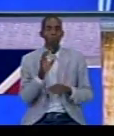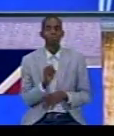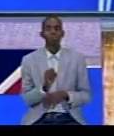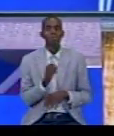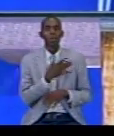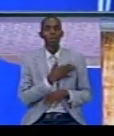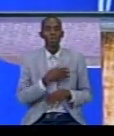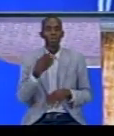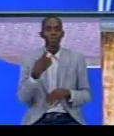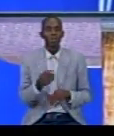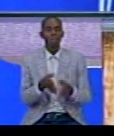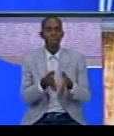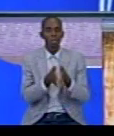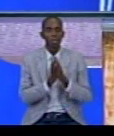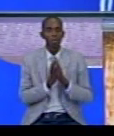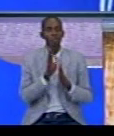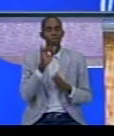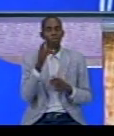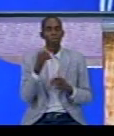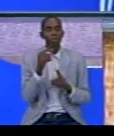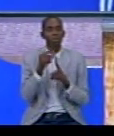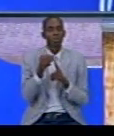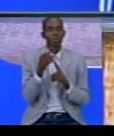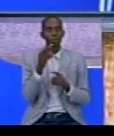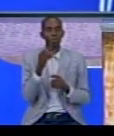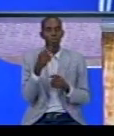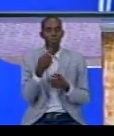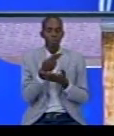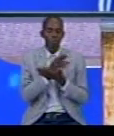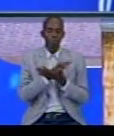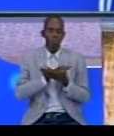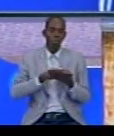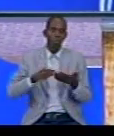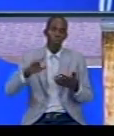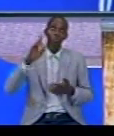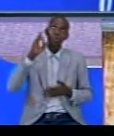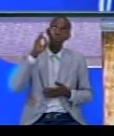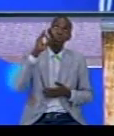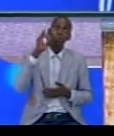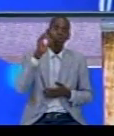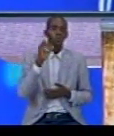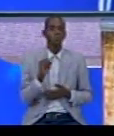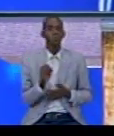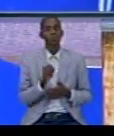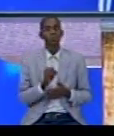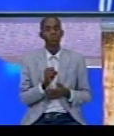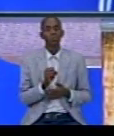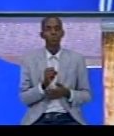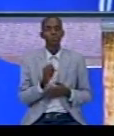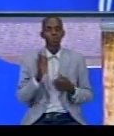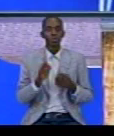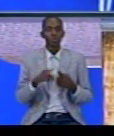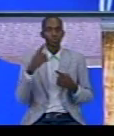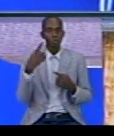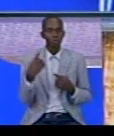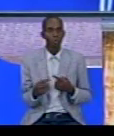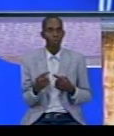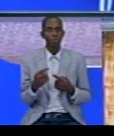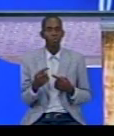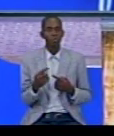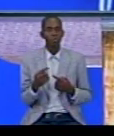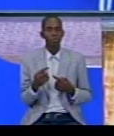and that, and the demand by the word of the holy ones, to the